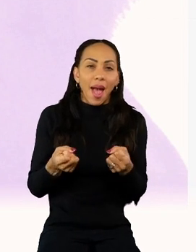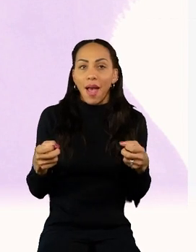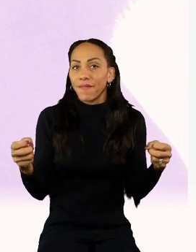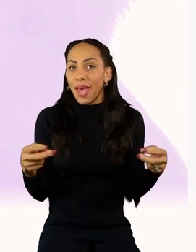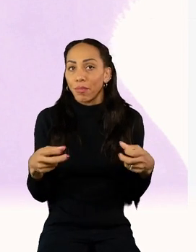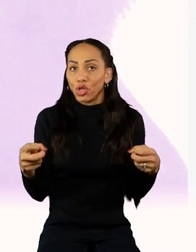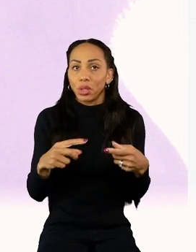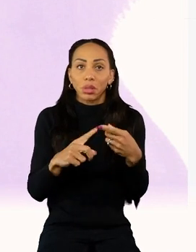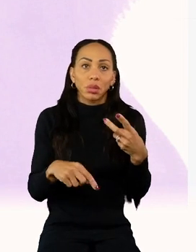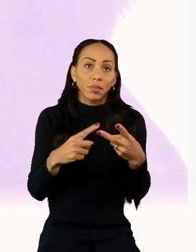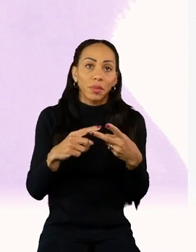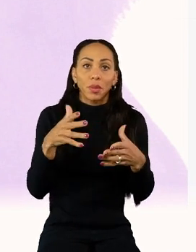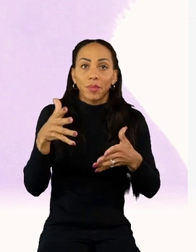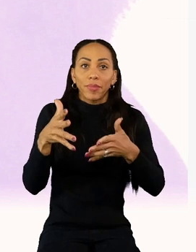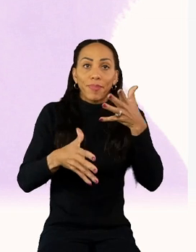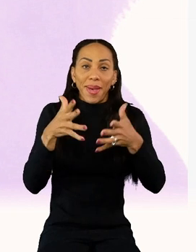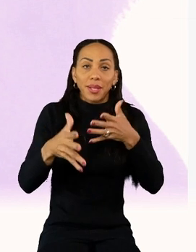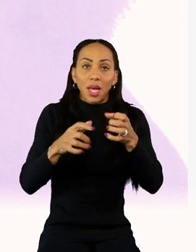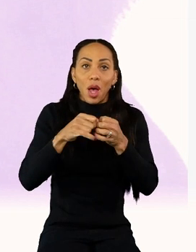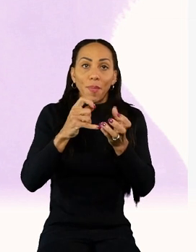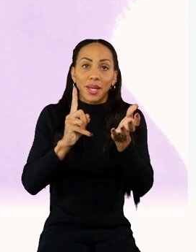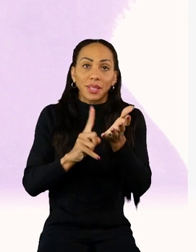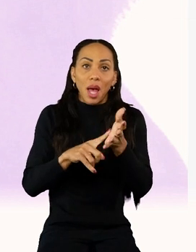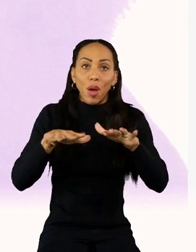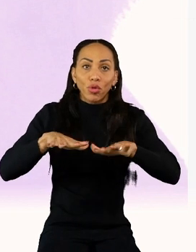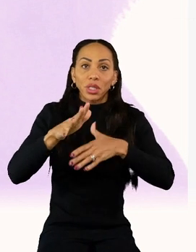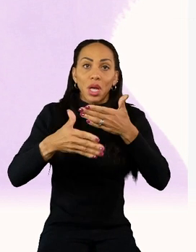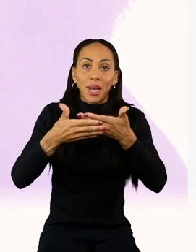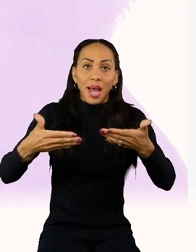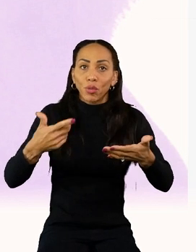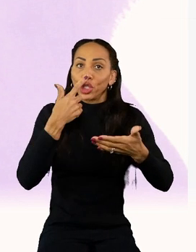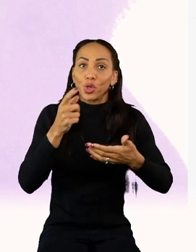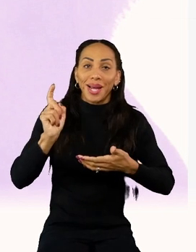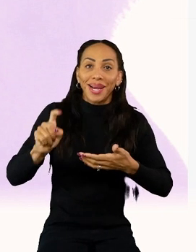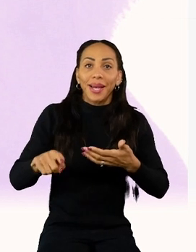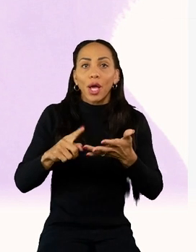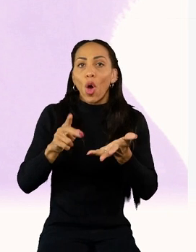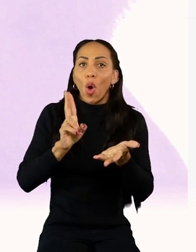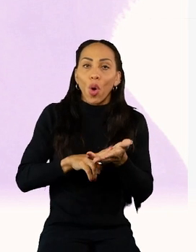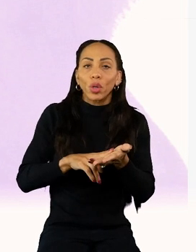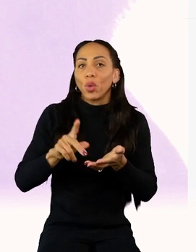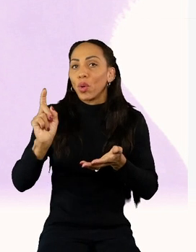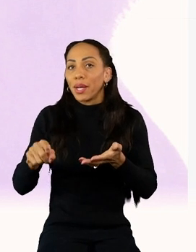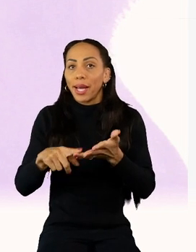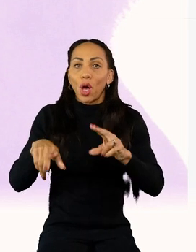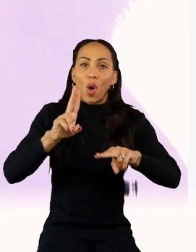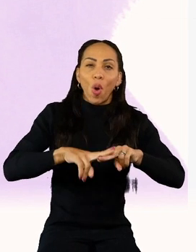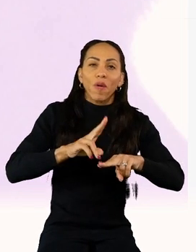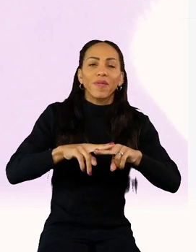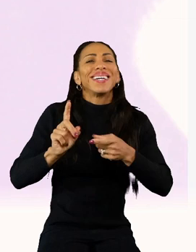There's additional content that has captions in British Sign Language, which you can turn on or you can keep it